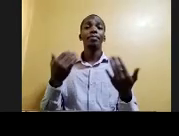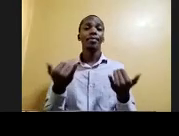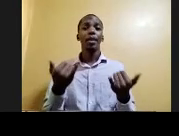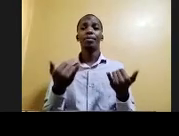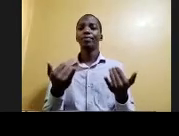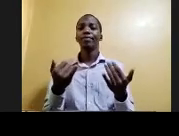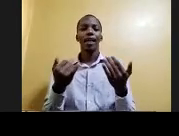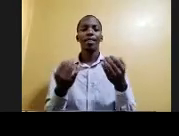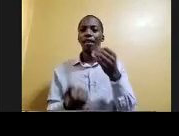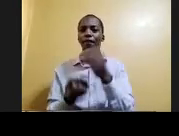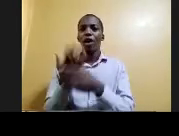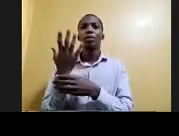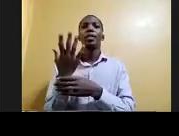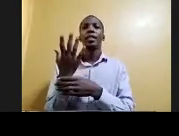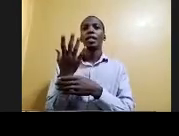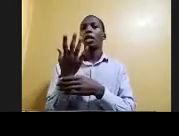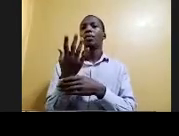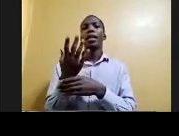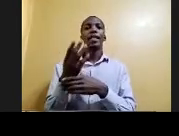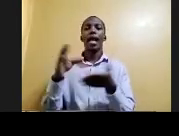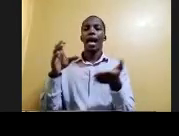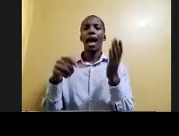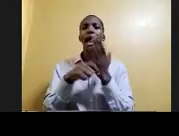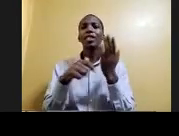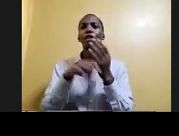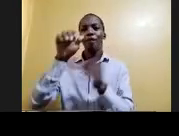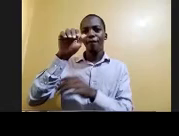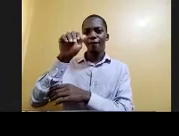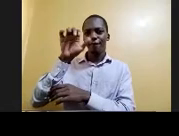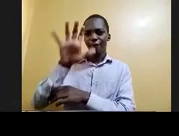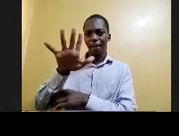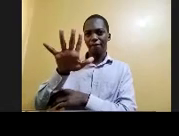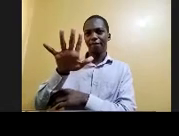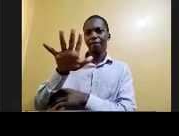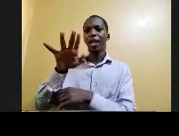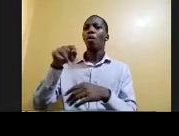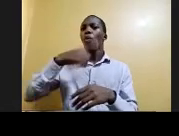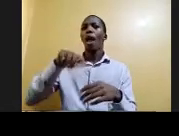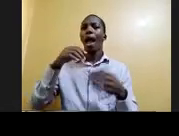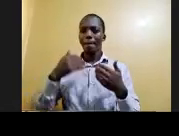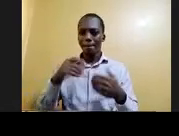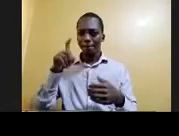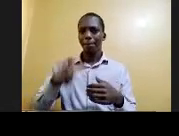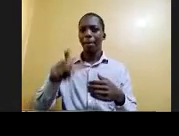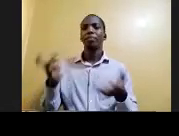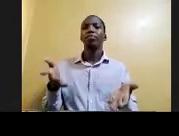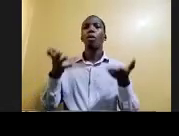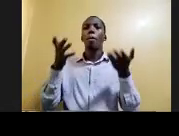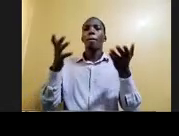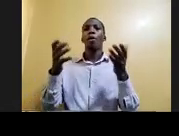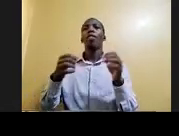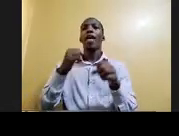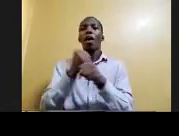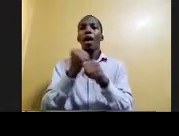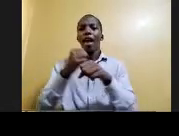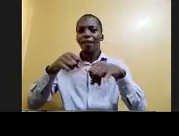Foundation, the Georgian Agreement in Article 5, we see that we have to promote the efforts of a member state to eradicate poverty